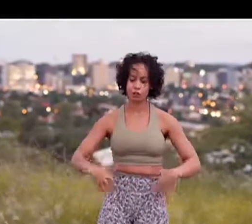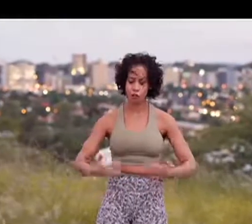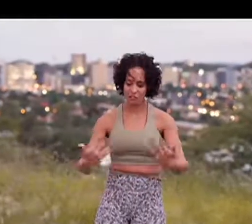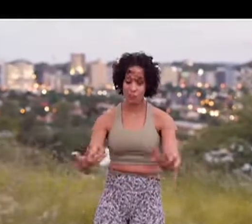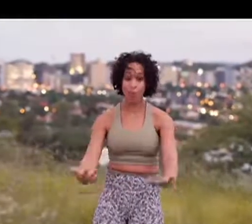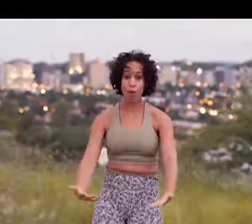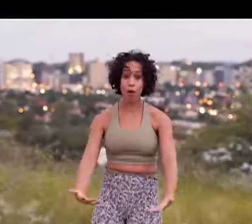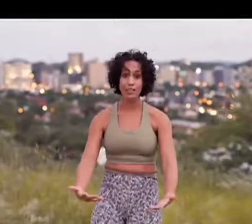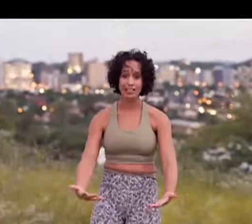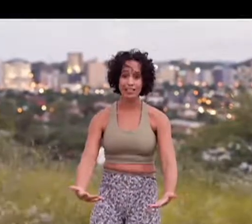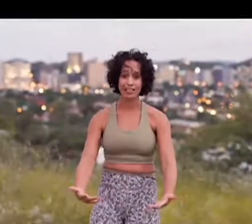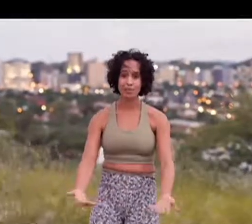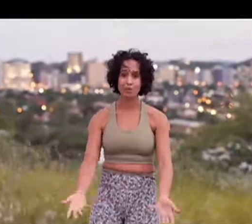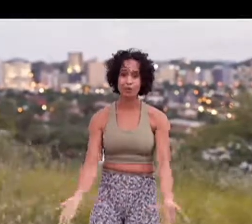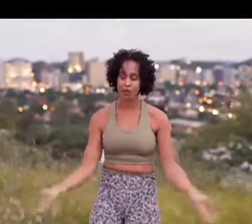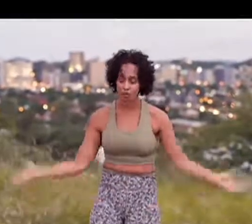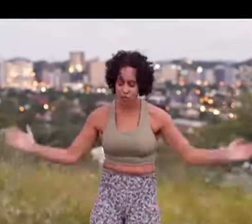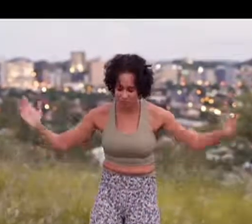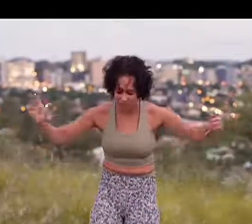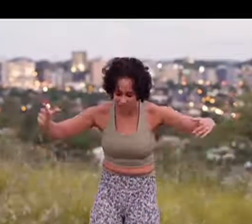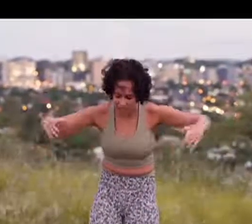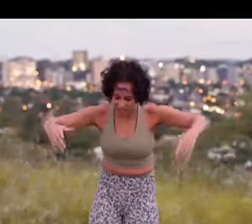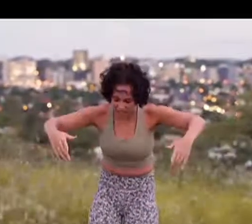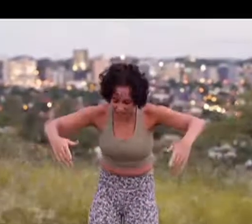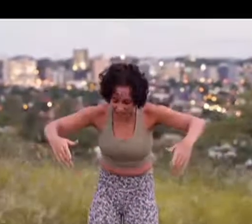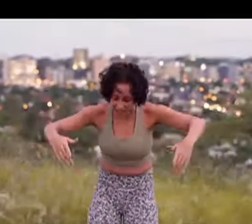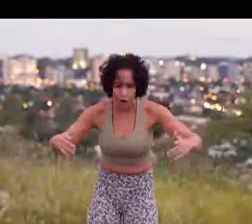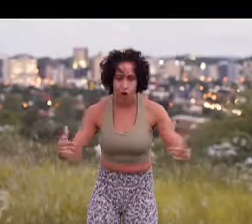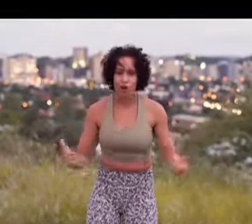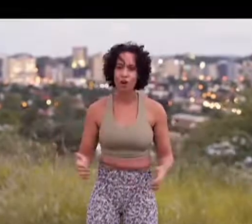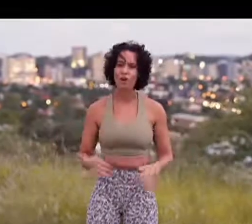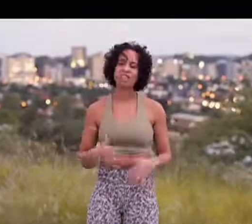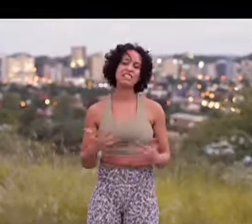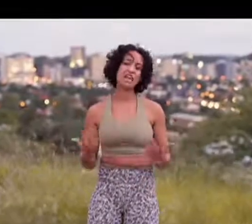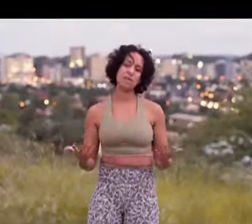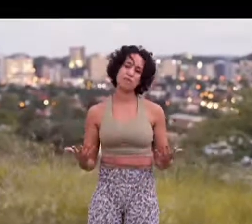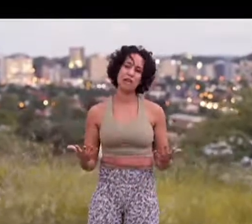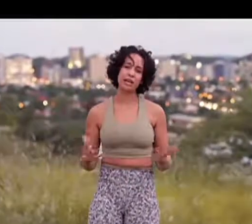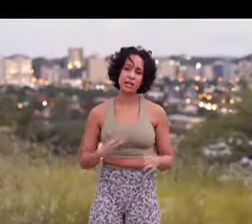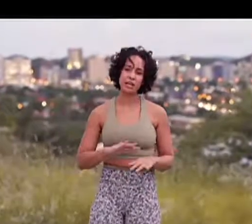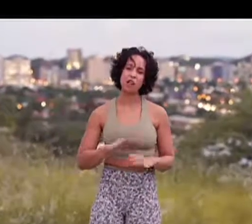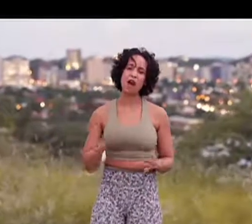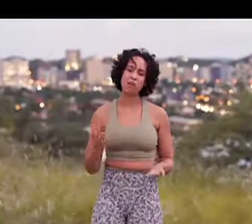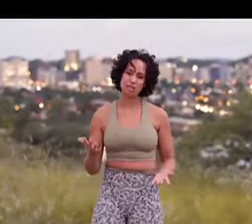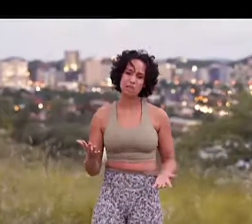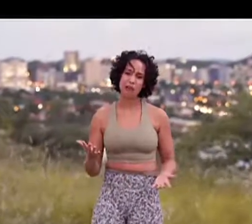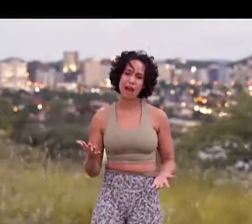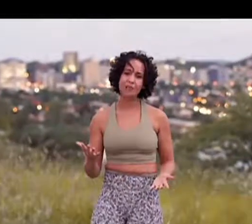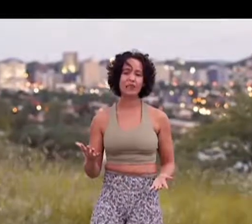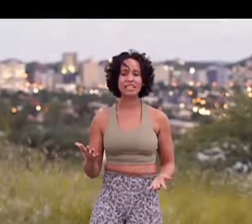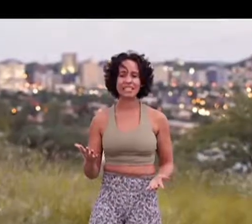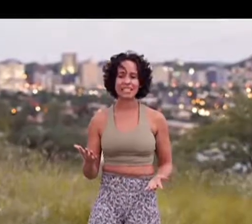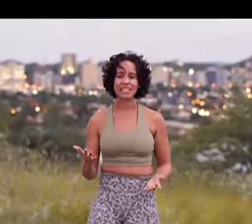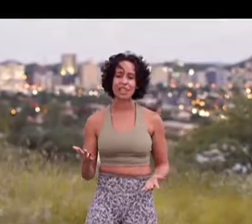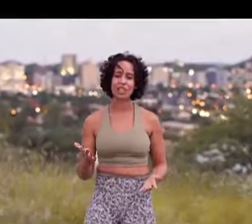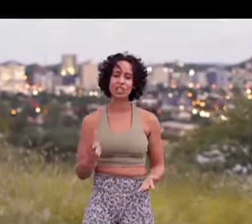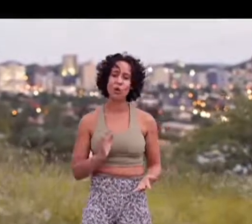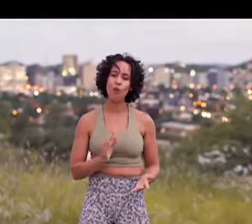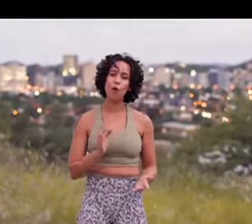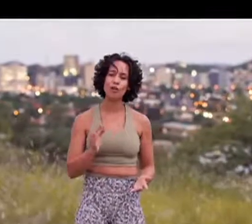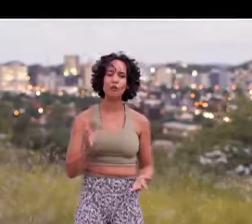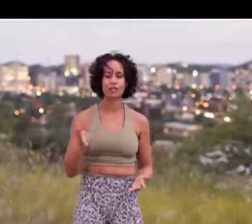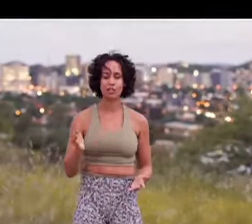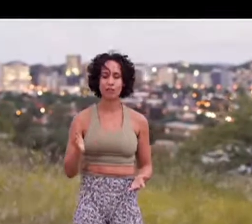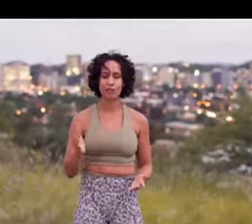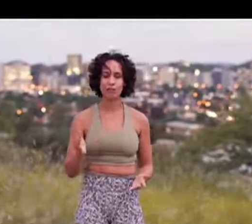Alternatively, use a ball, an exercise ball that you can just lie over. Same thing. It rounds the spine, releasing the tension